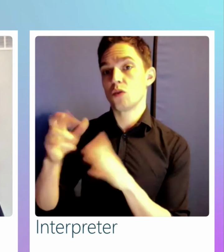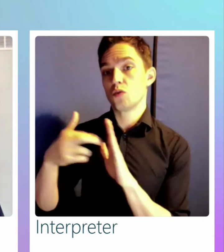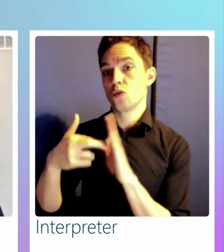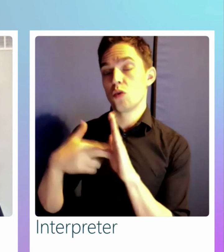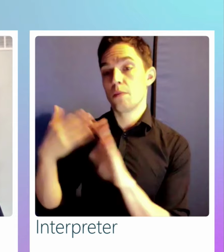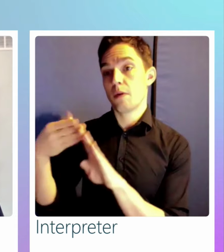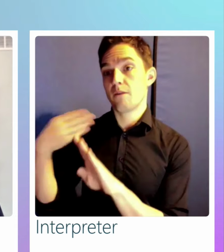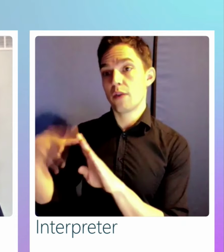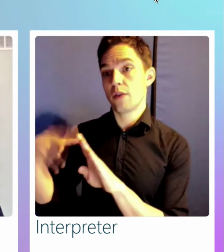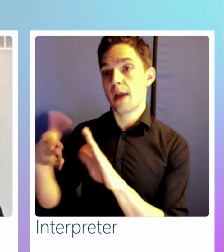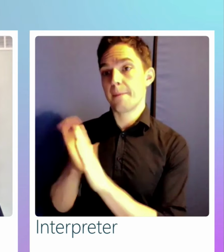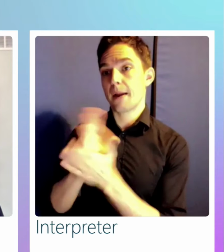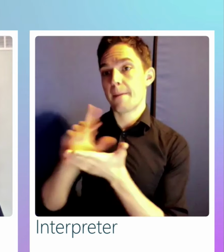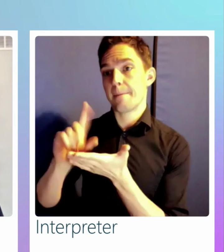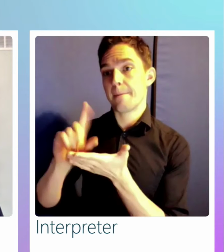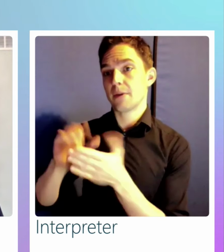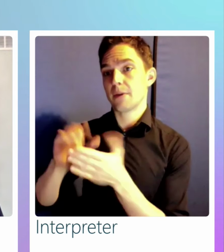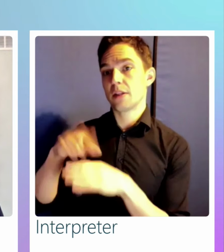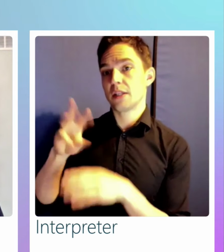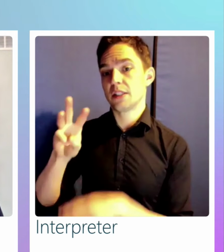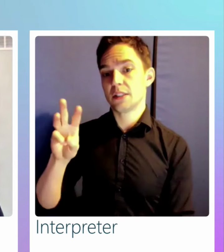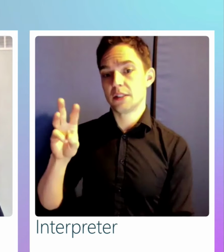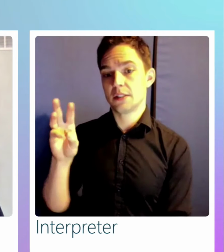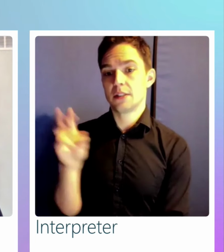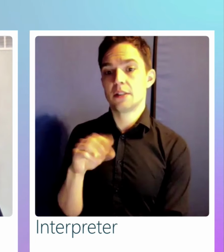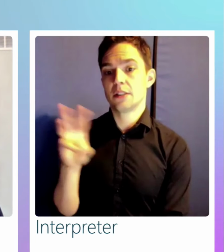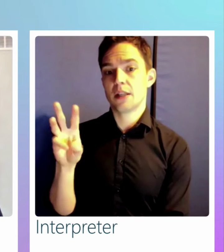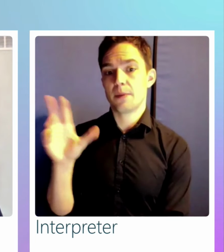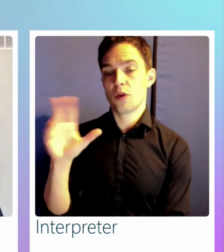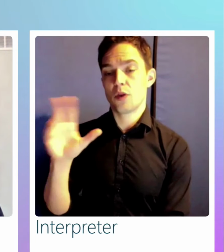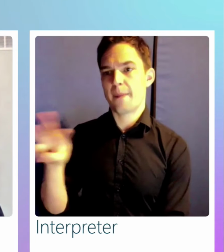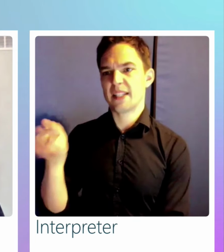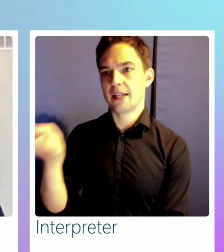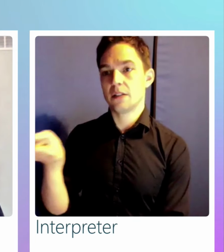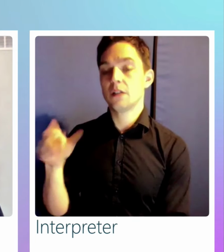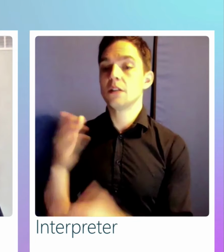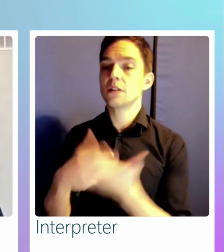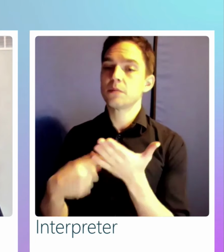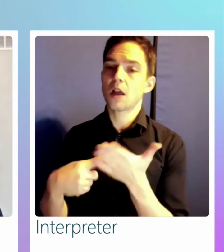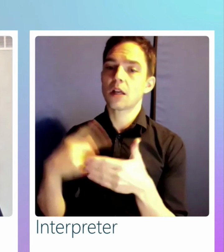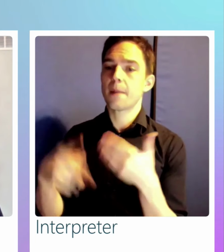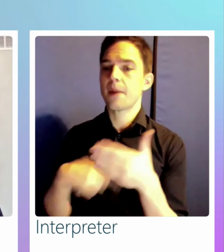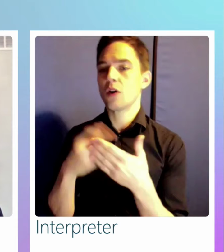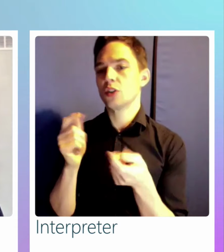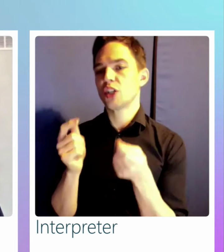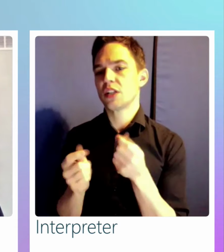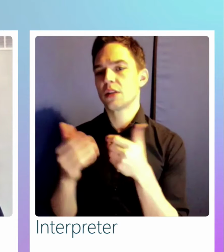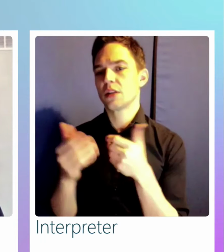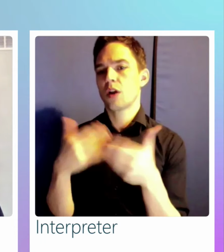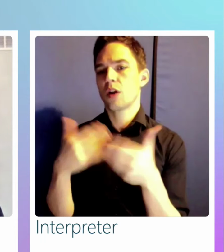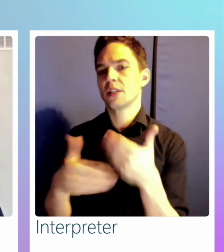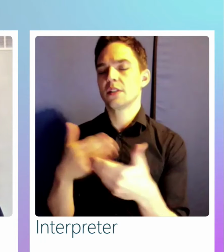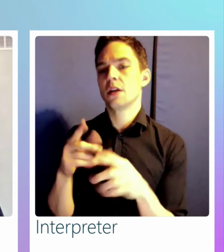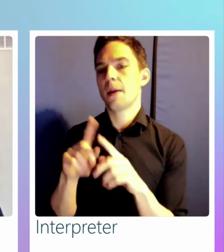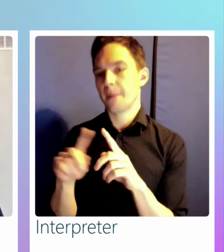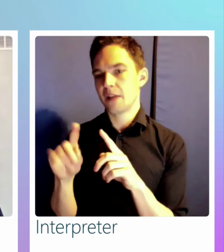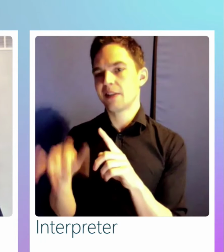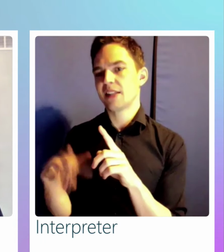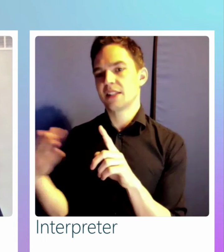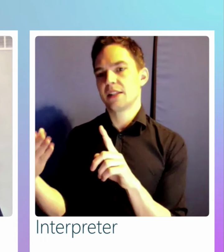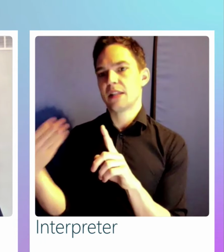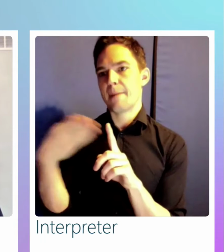before it gets published on the W3C website. There is some talk about changing up the process, but right now that is the